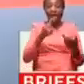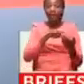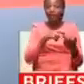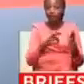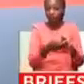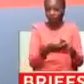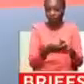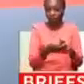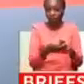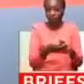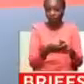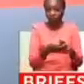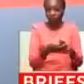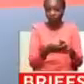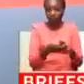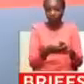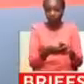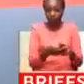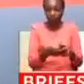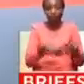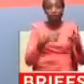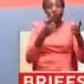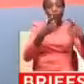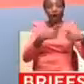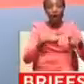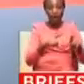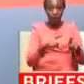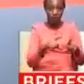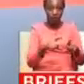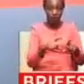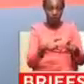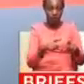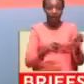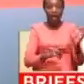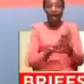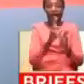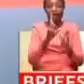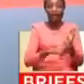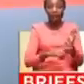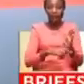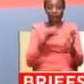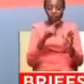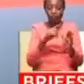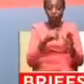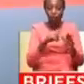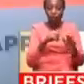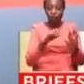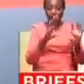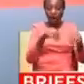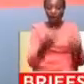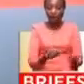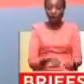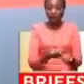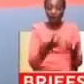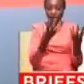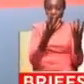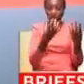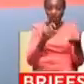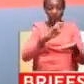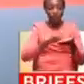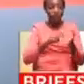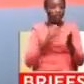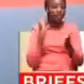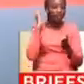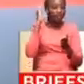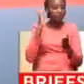don't allow you in unless you are covenanted. And to be covenanted means that you've compromised your